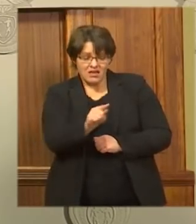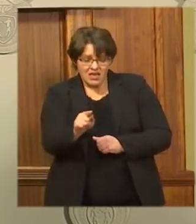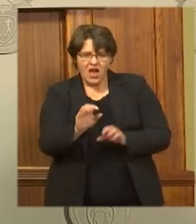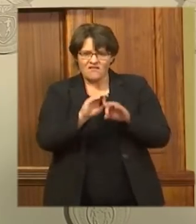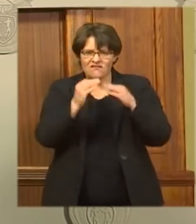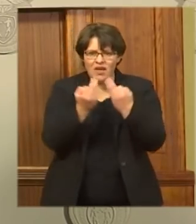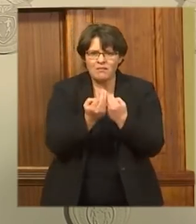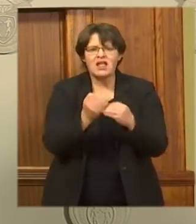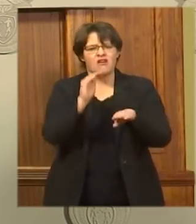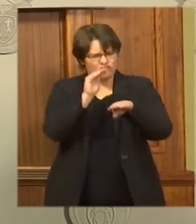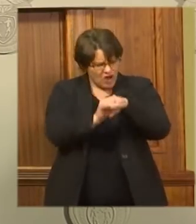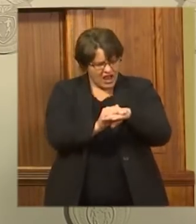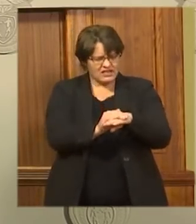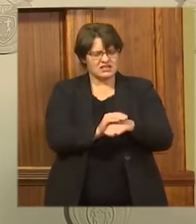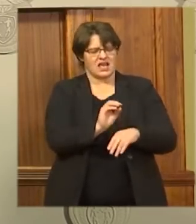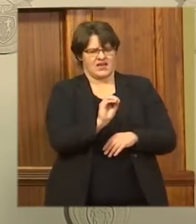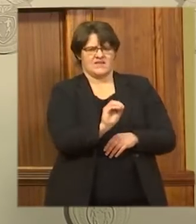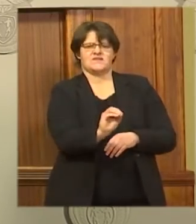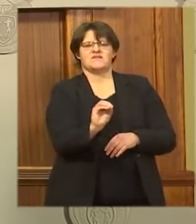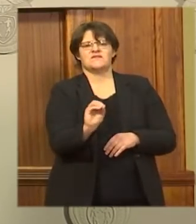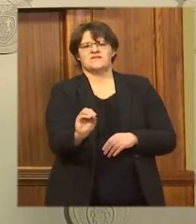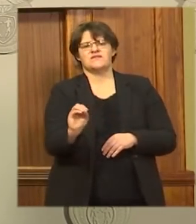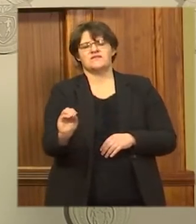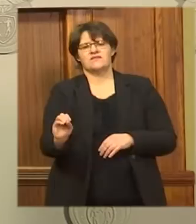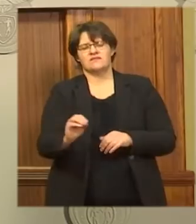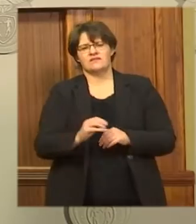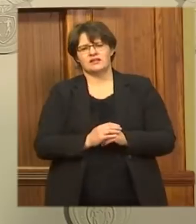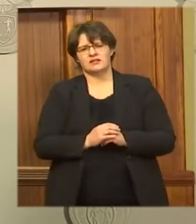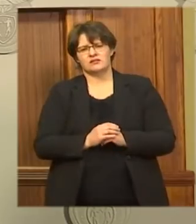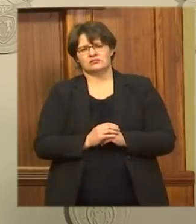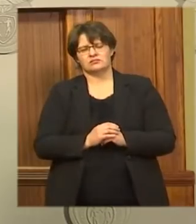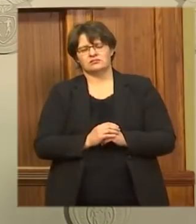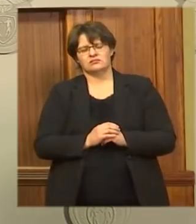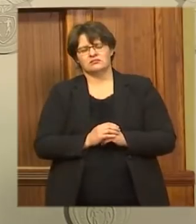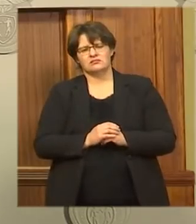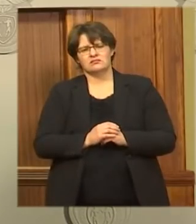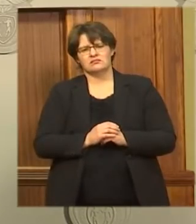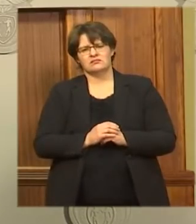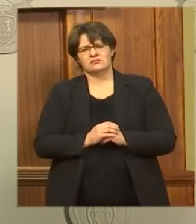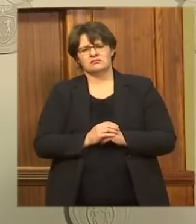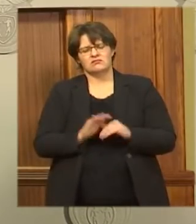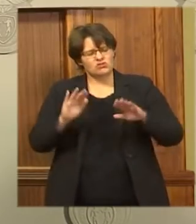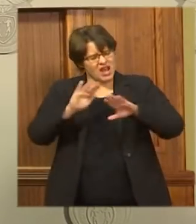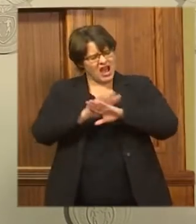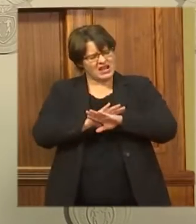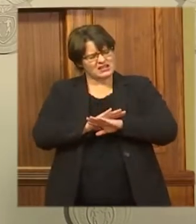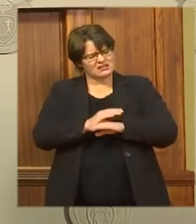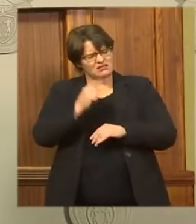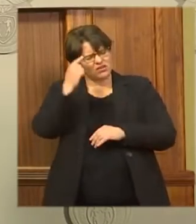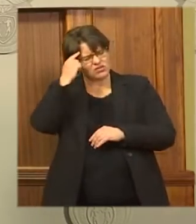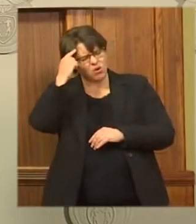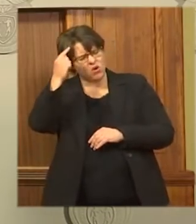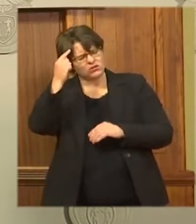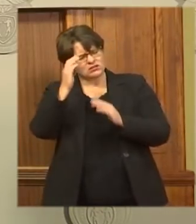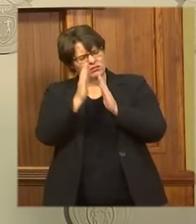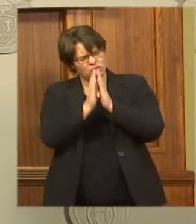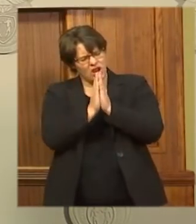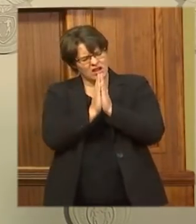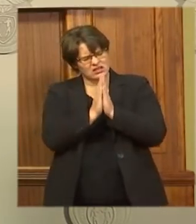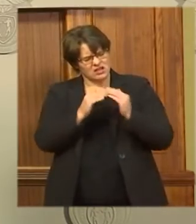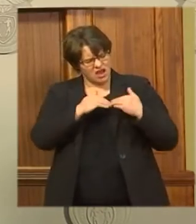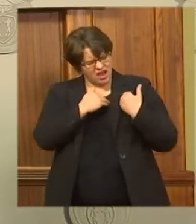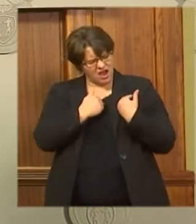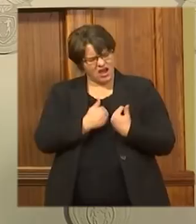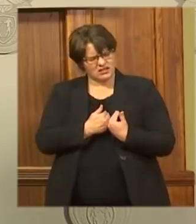they have friends. This evening, our hearts, our thoughts, and our prayers are with